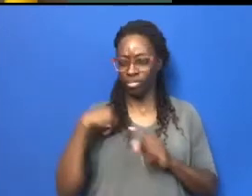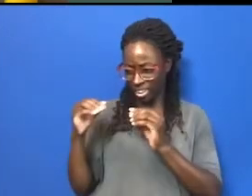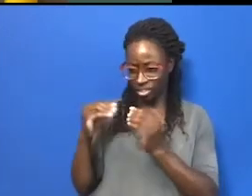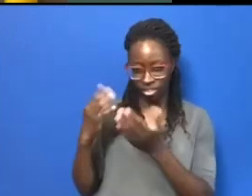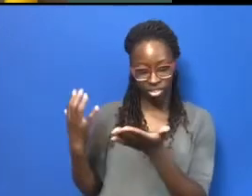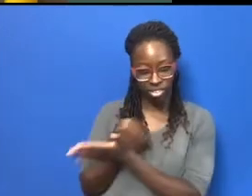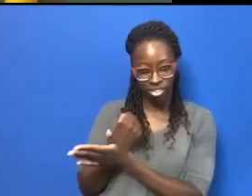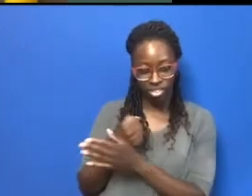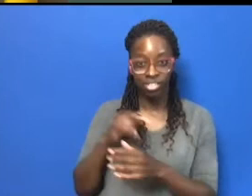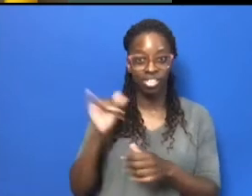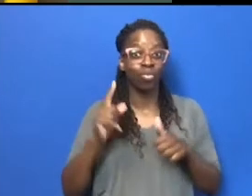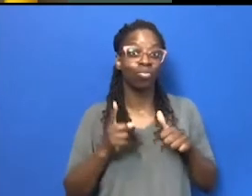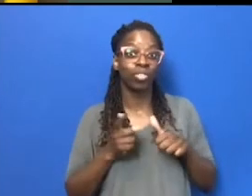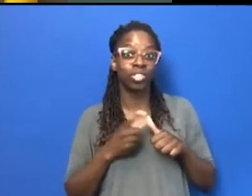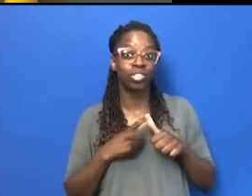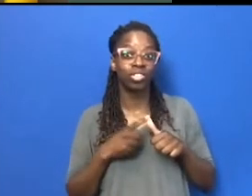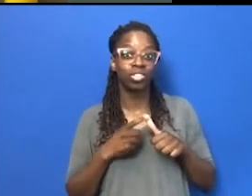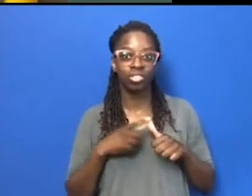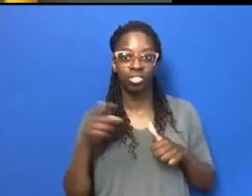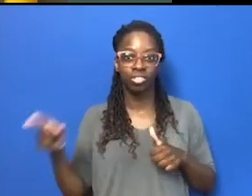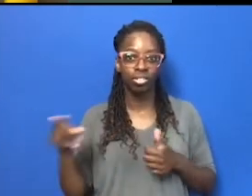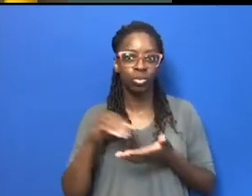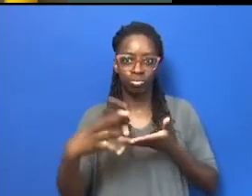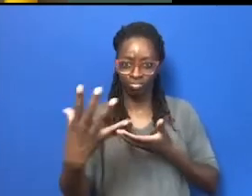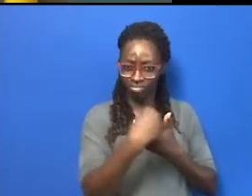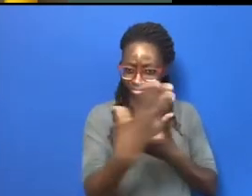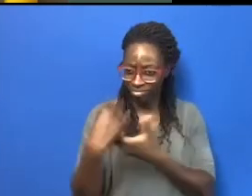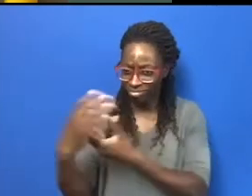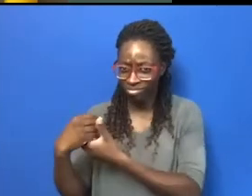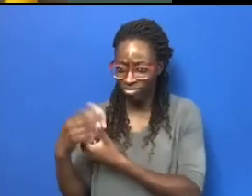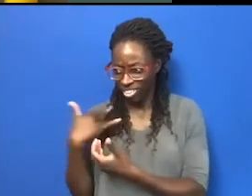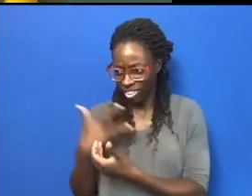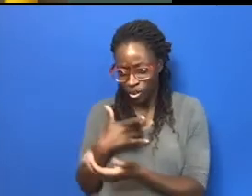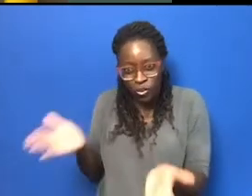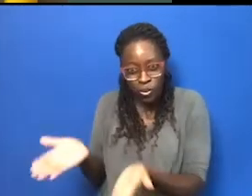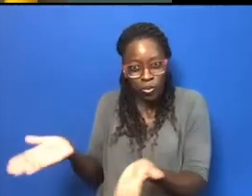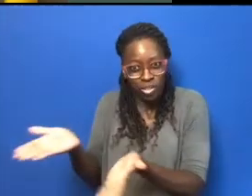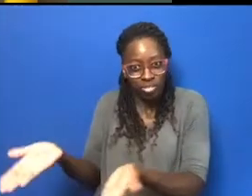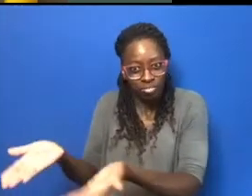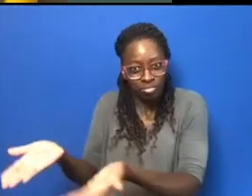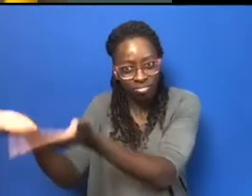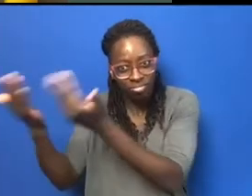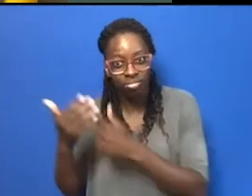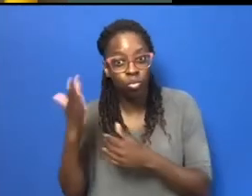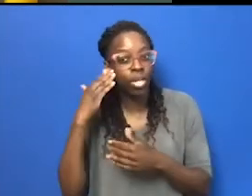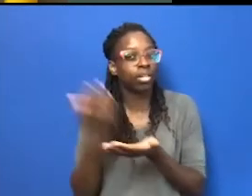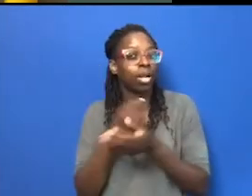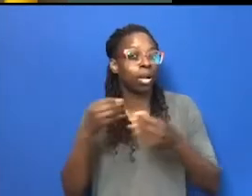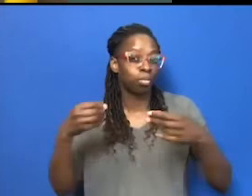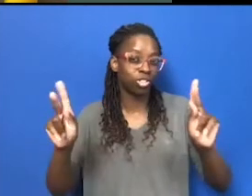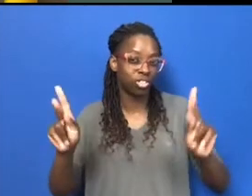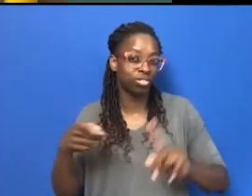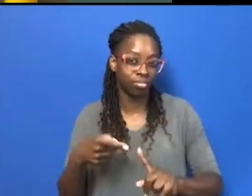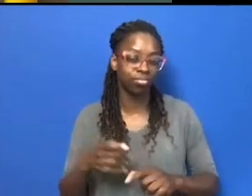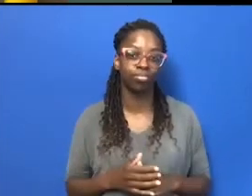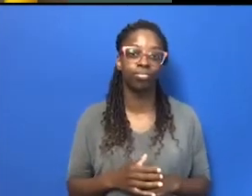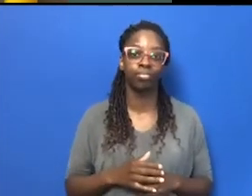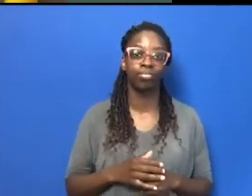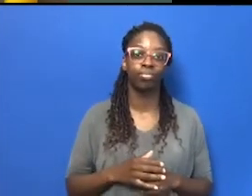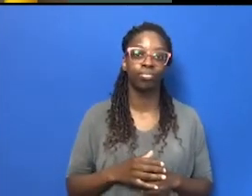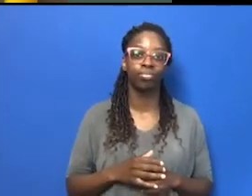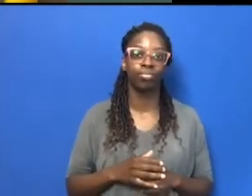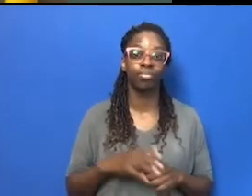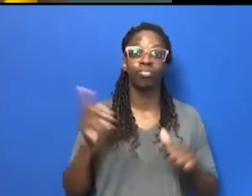to engage in STEM concepts. When we introduce materials, when we're first introducing materials, we want to provide children with